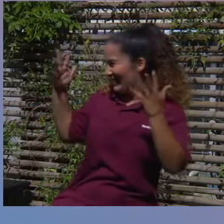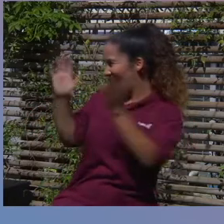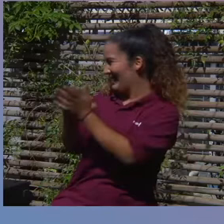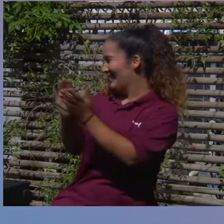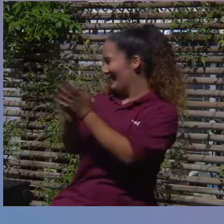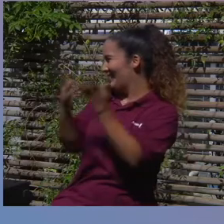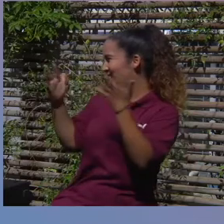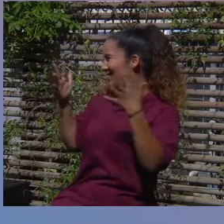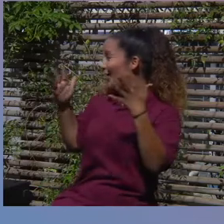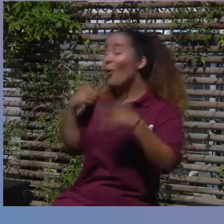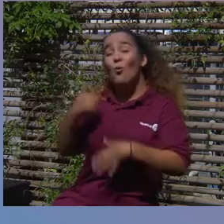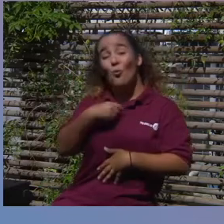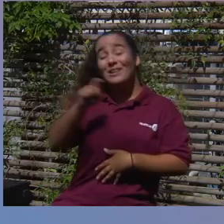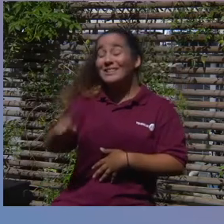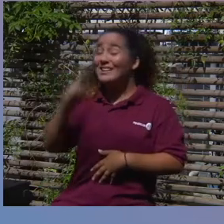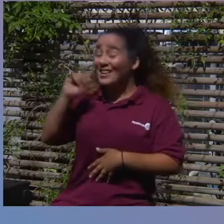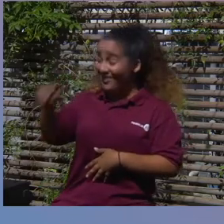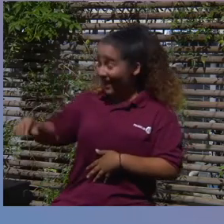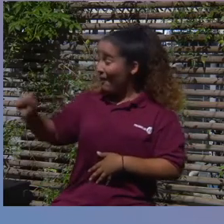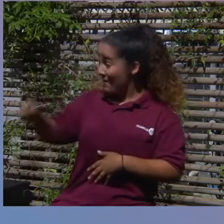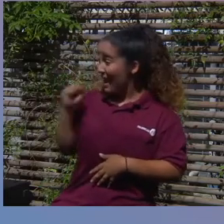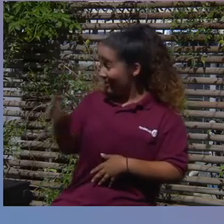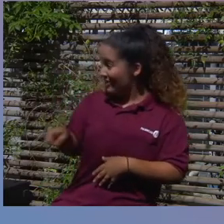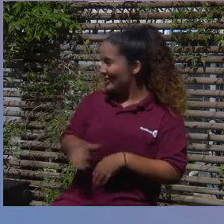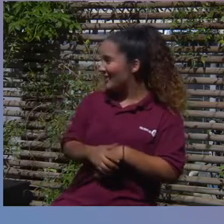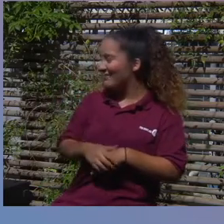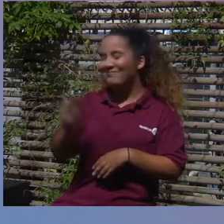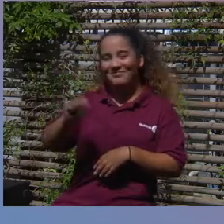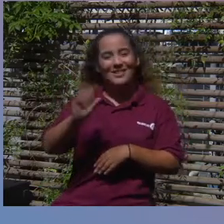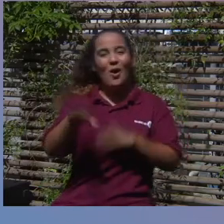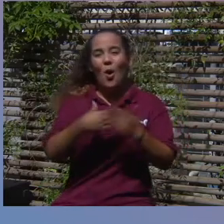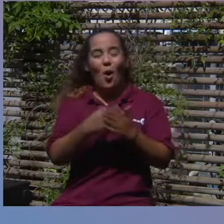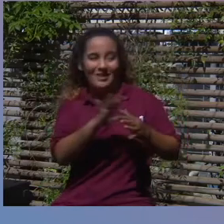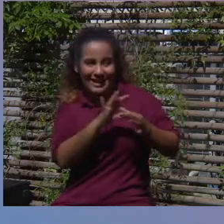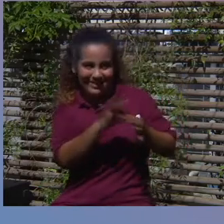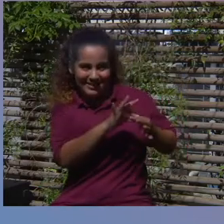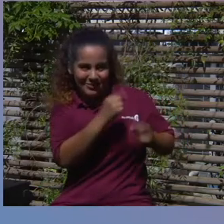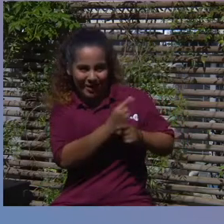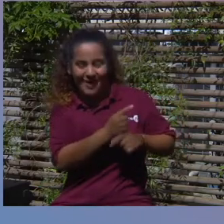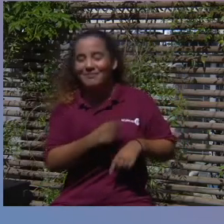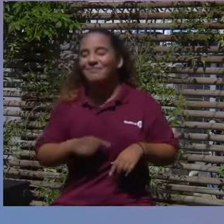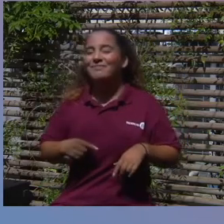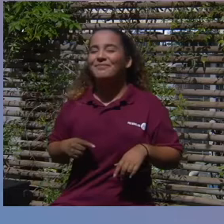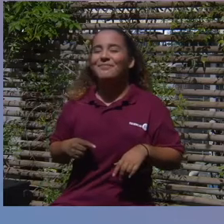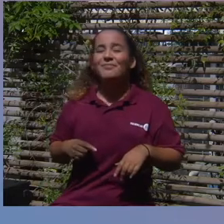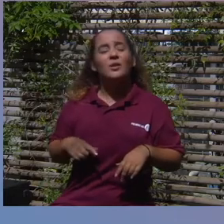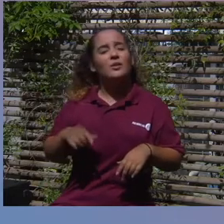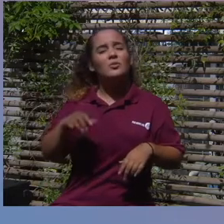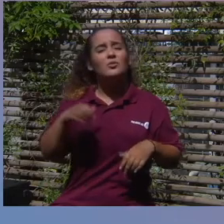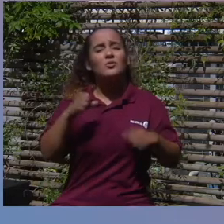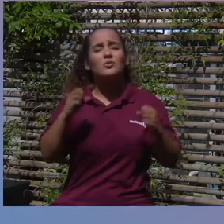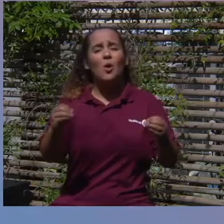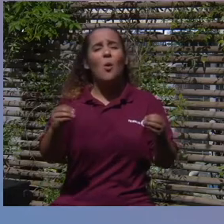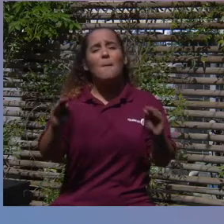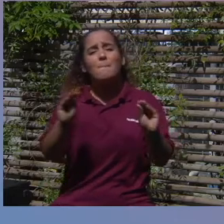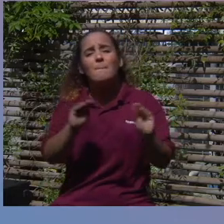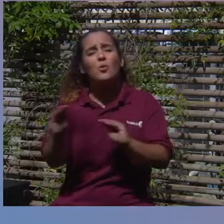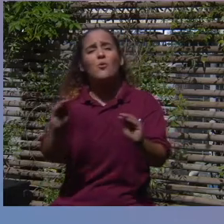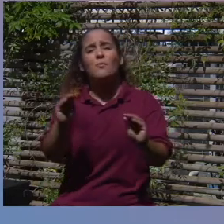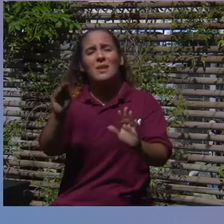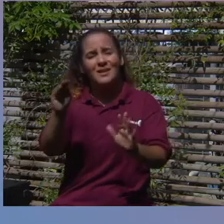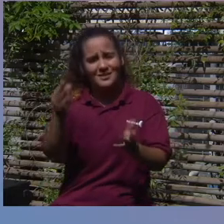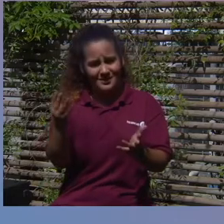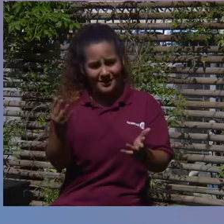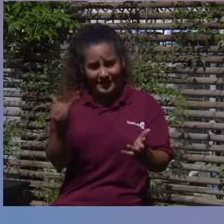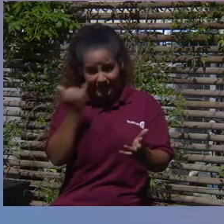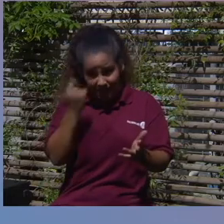It's because it's all connected. That's what we need to hear. That's what it is. It's all connected. So movement. Yes. If something